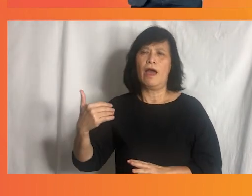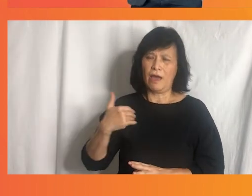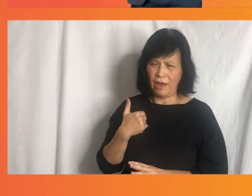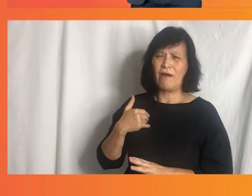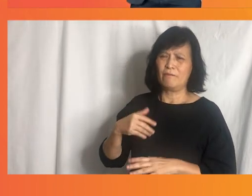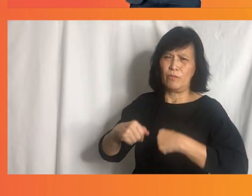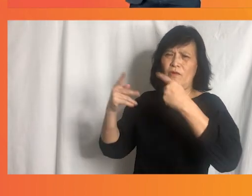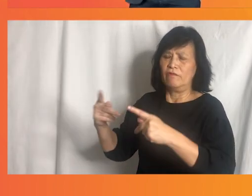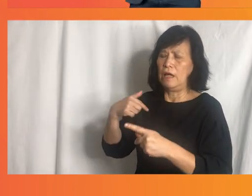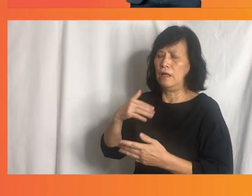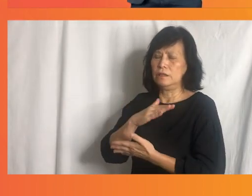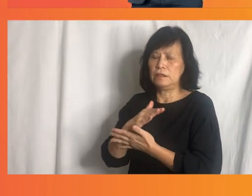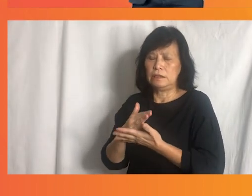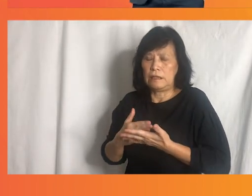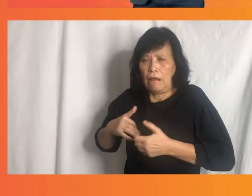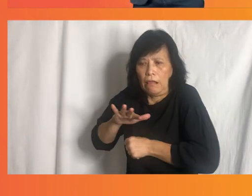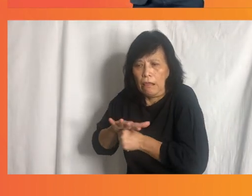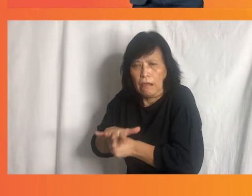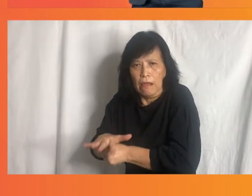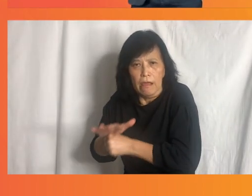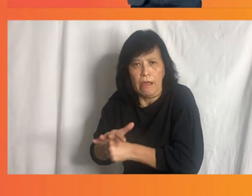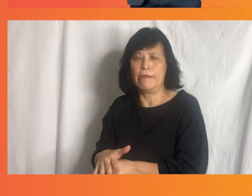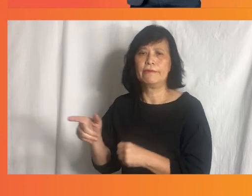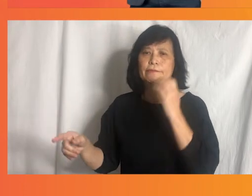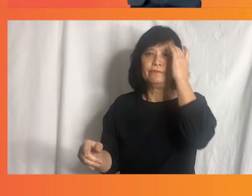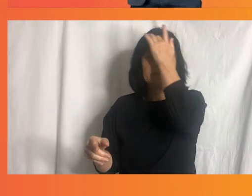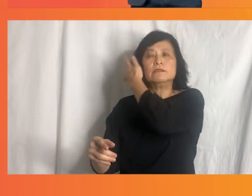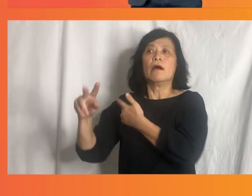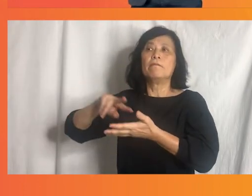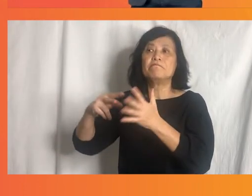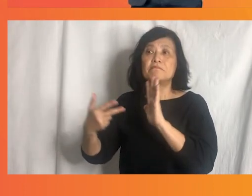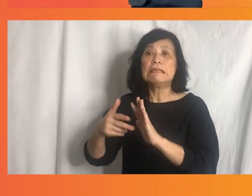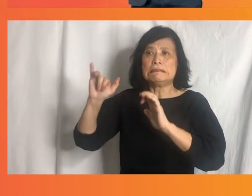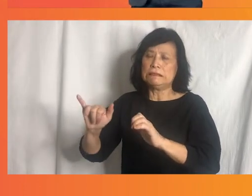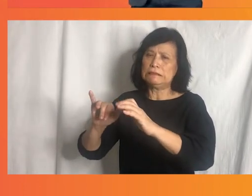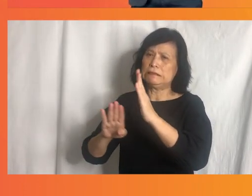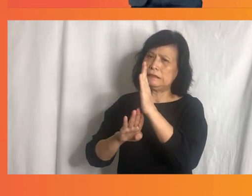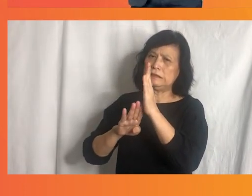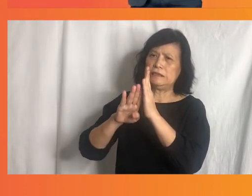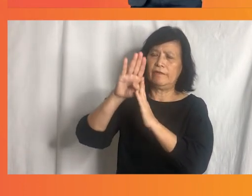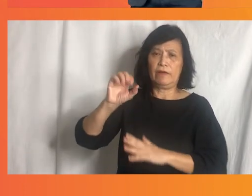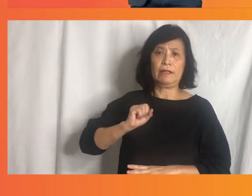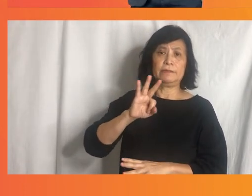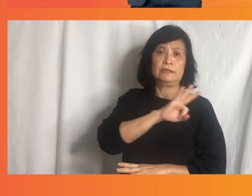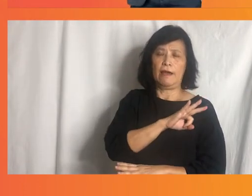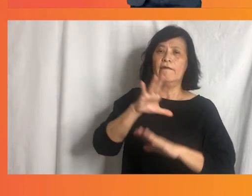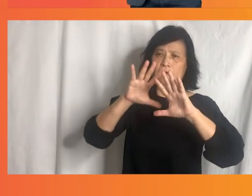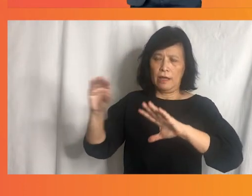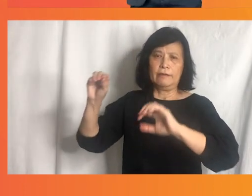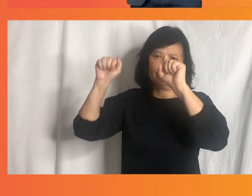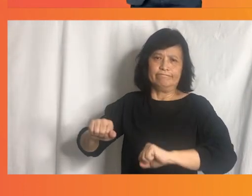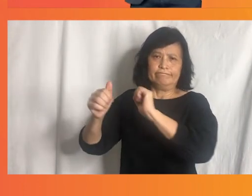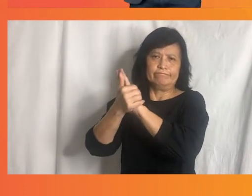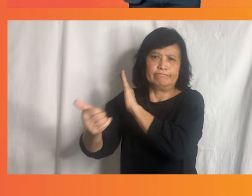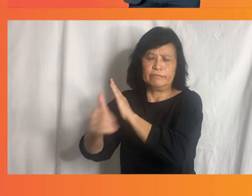him. I guess this highlights the important point on the need to train and develop staff to have the capacity and ability to deliver the